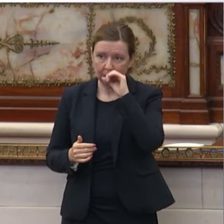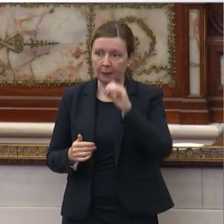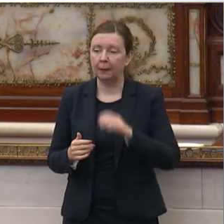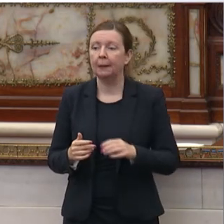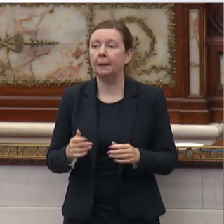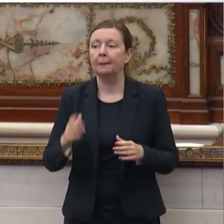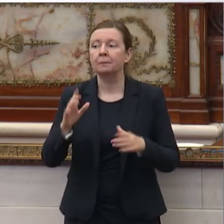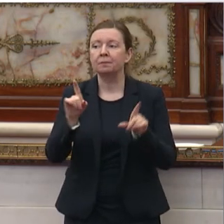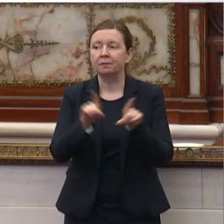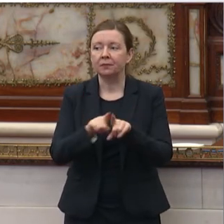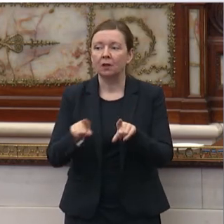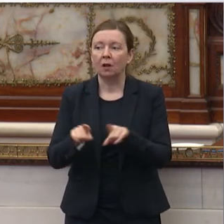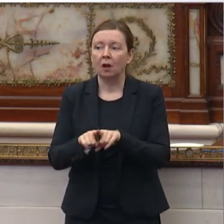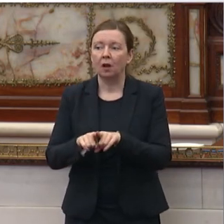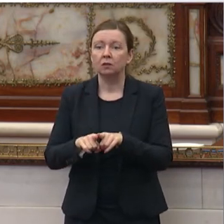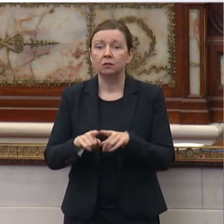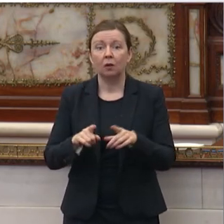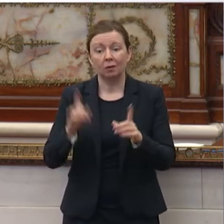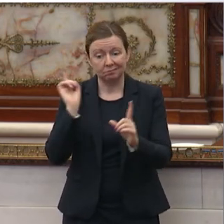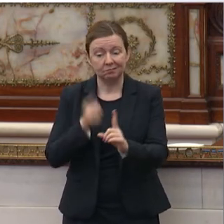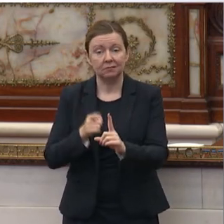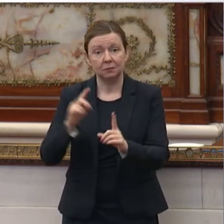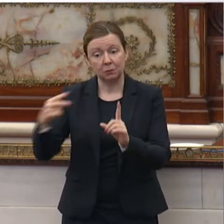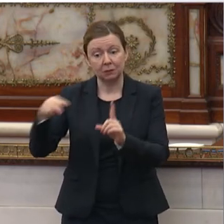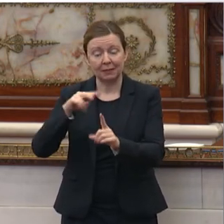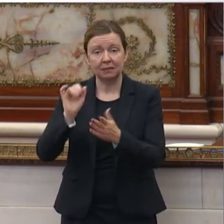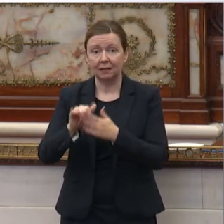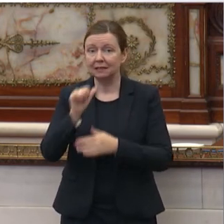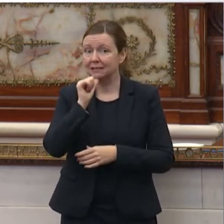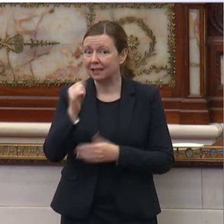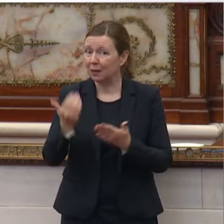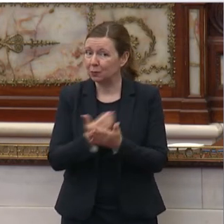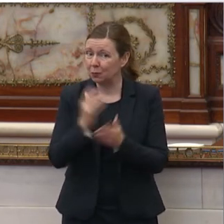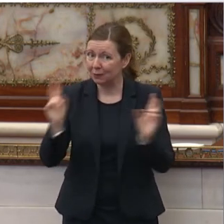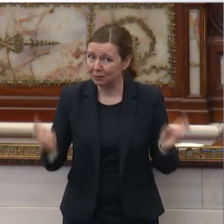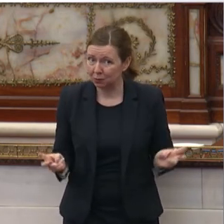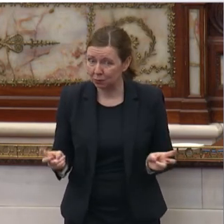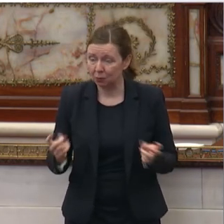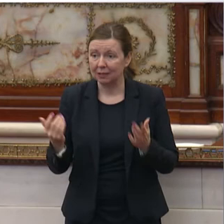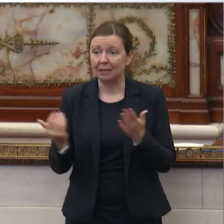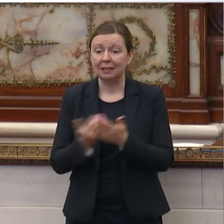And that also brings it back to the perspective that this is not a new issue. This is an